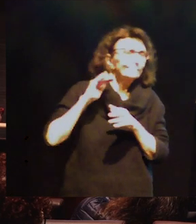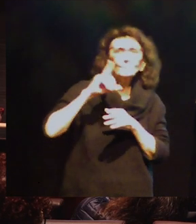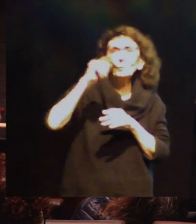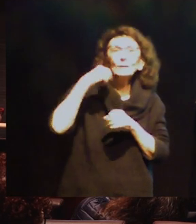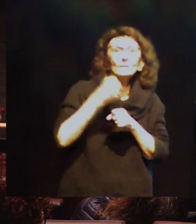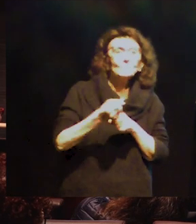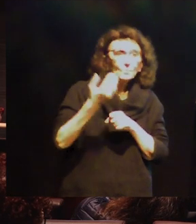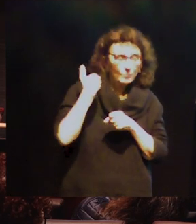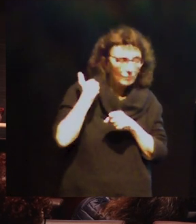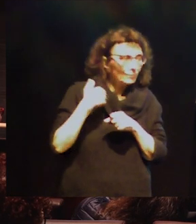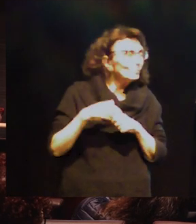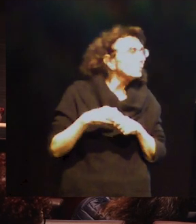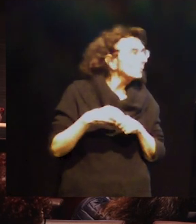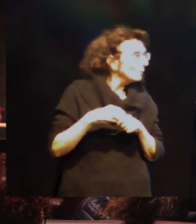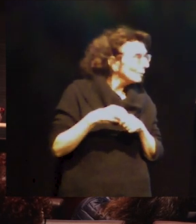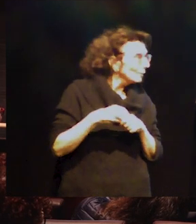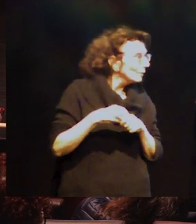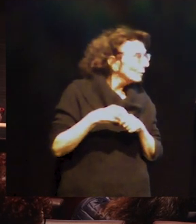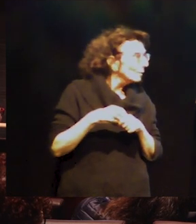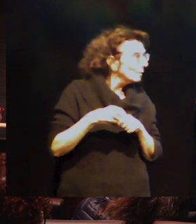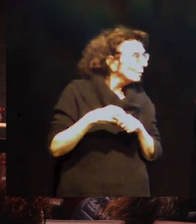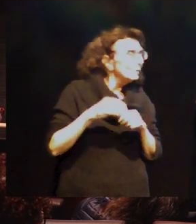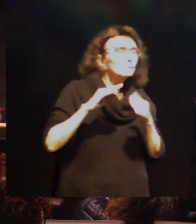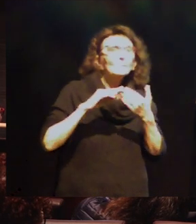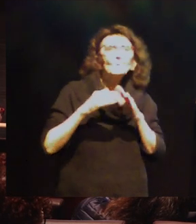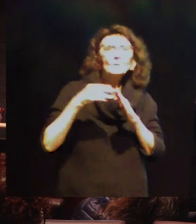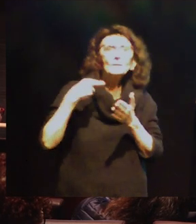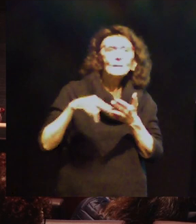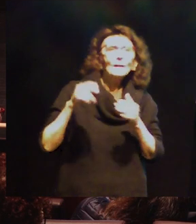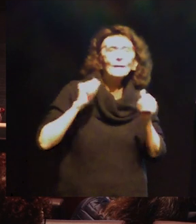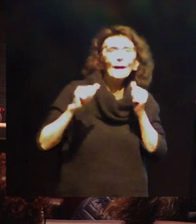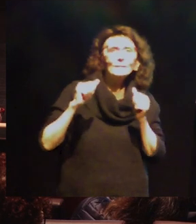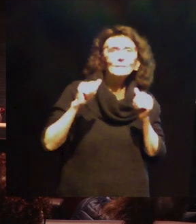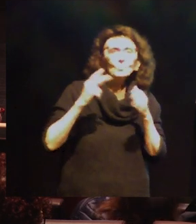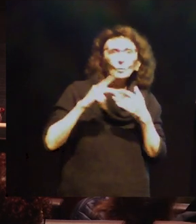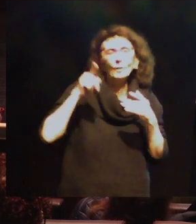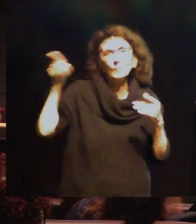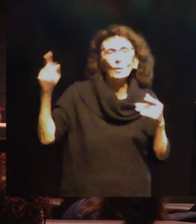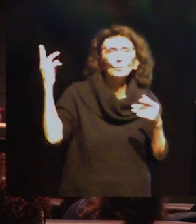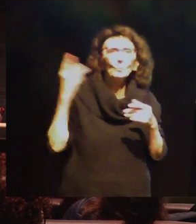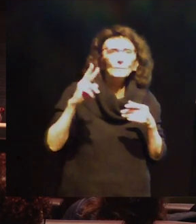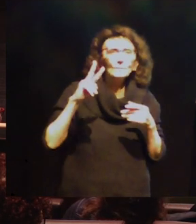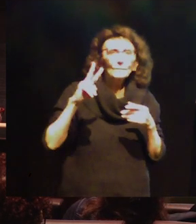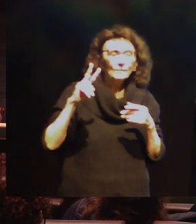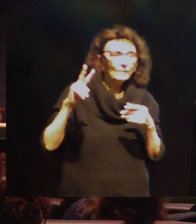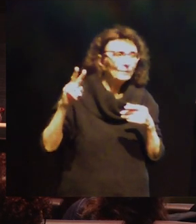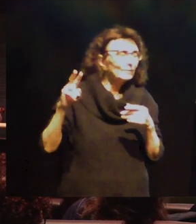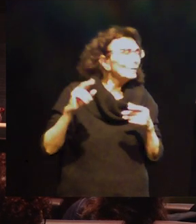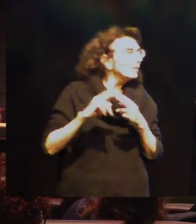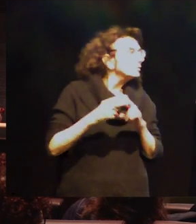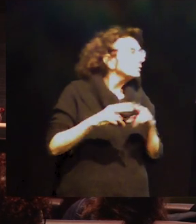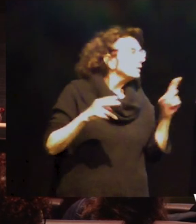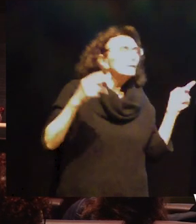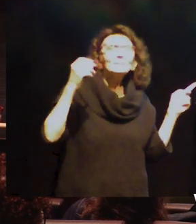20-something years ago in a community dance and acting program in the West Village. And Steven was a teacher who would